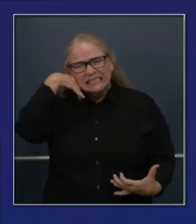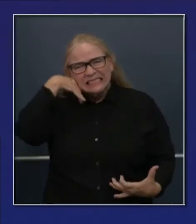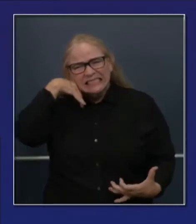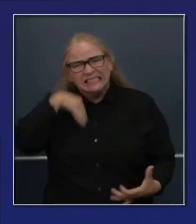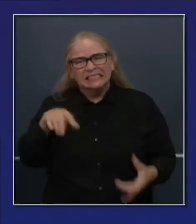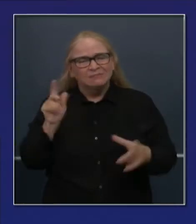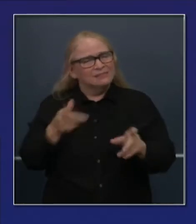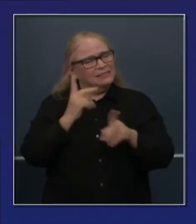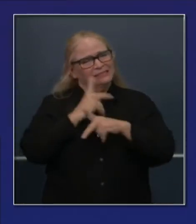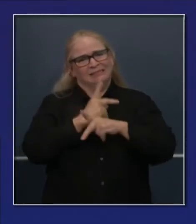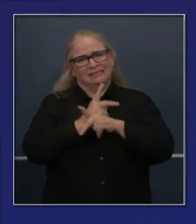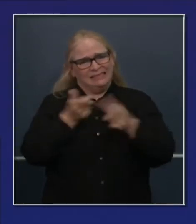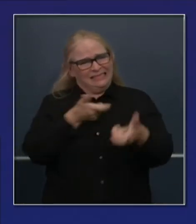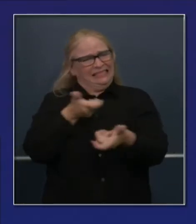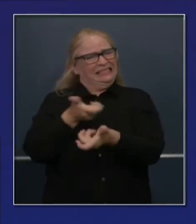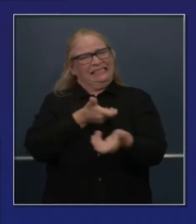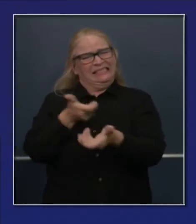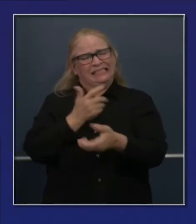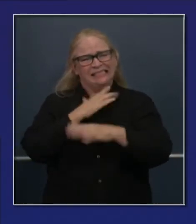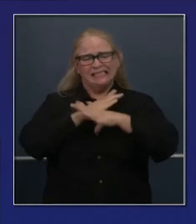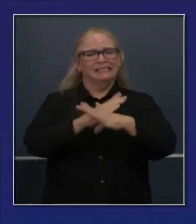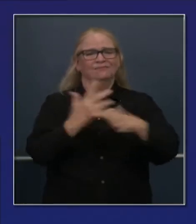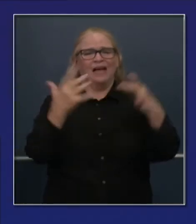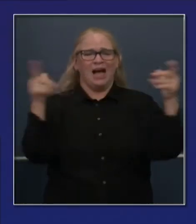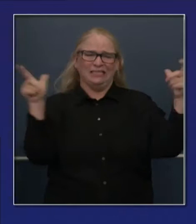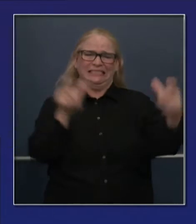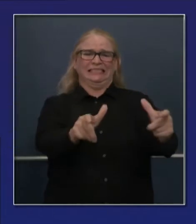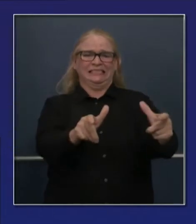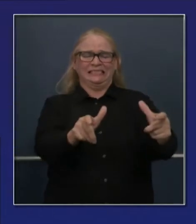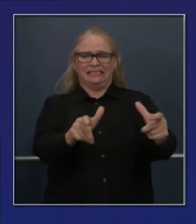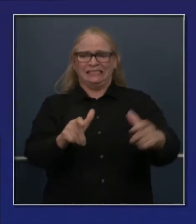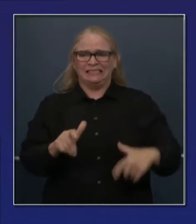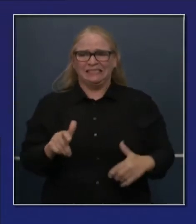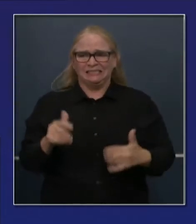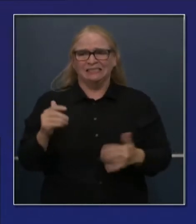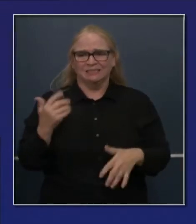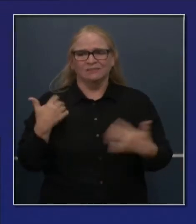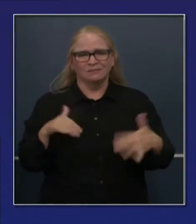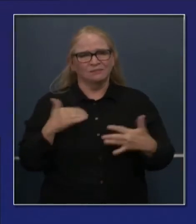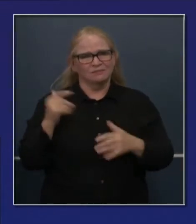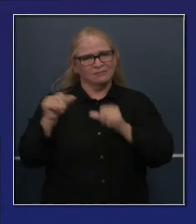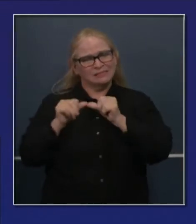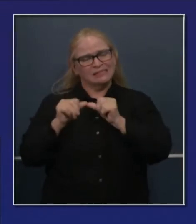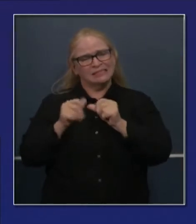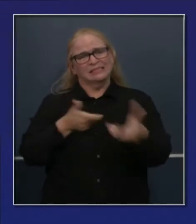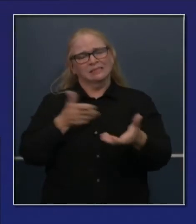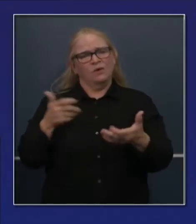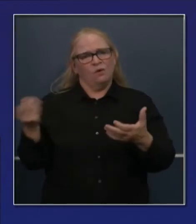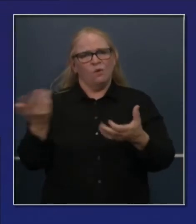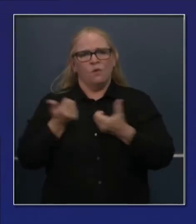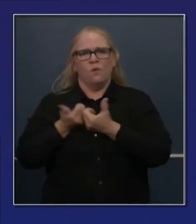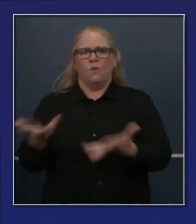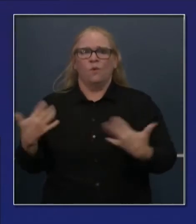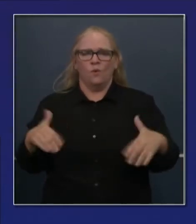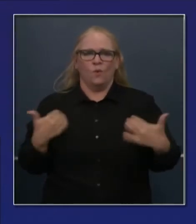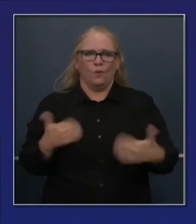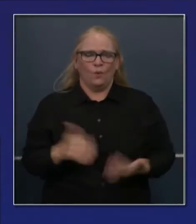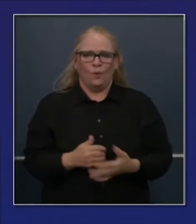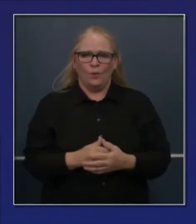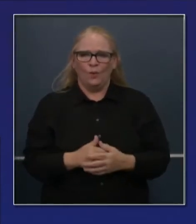likes of which we haven't seen in quite some time here in the state of California. So roughly 15 active